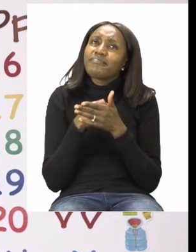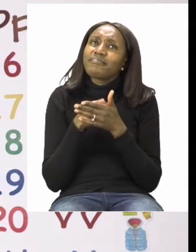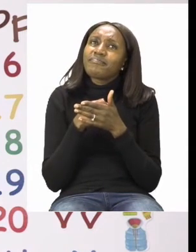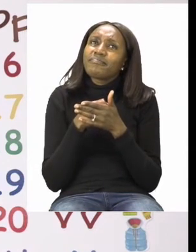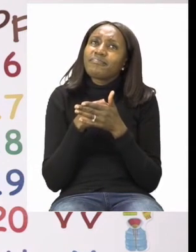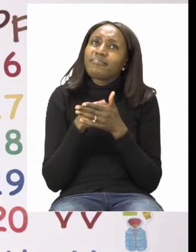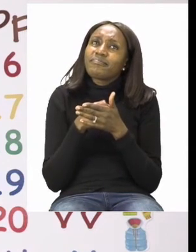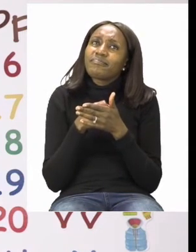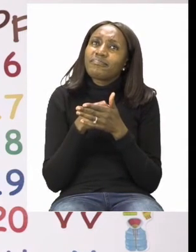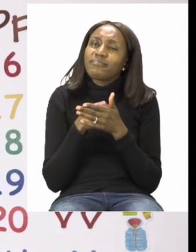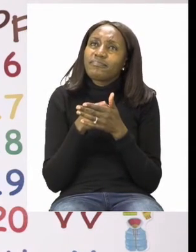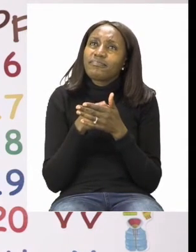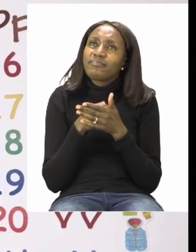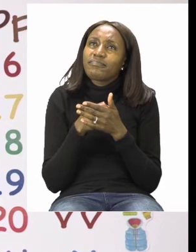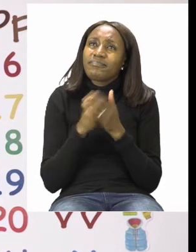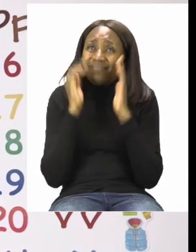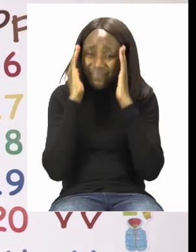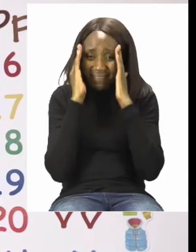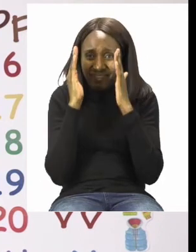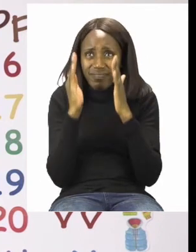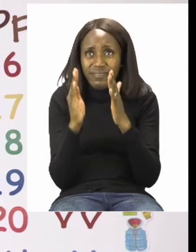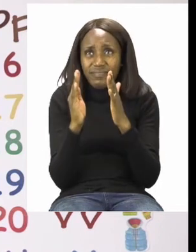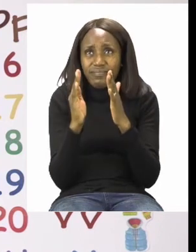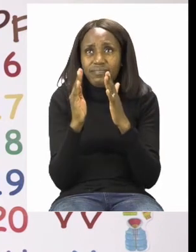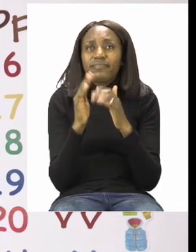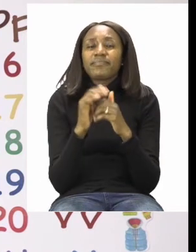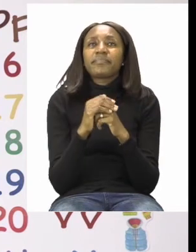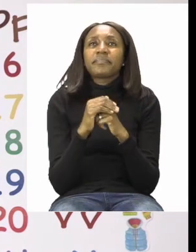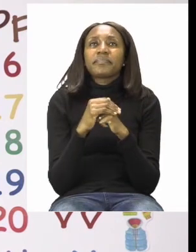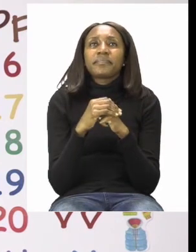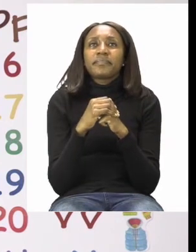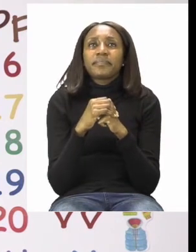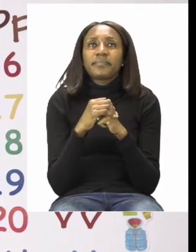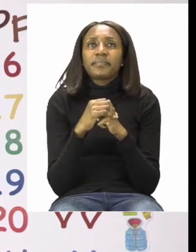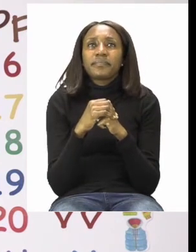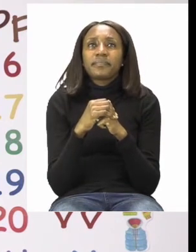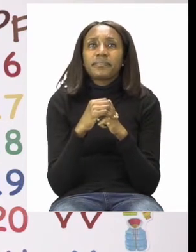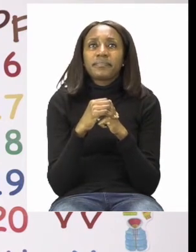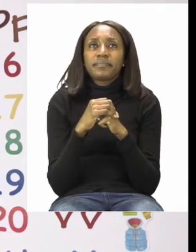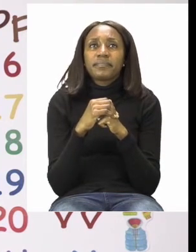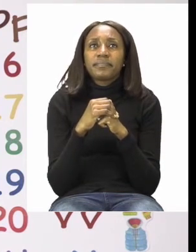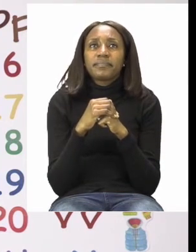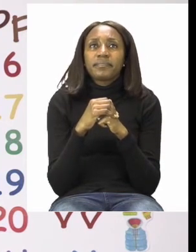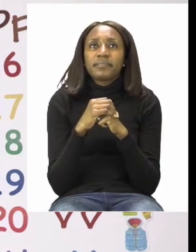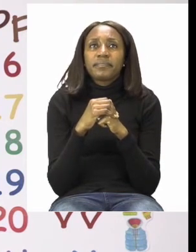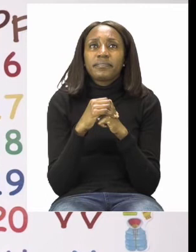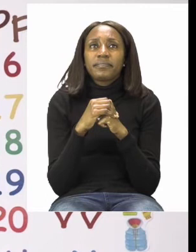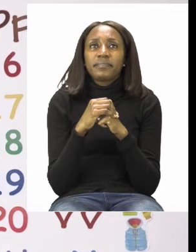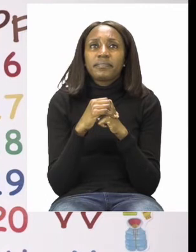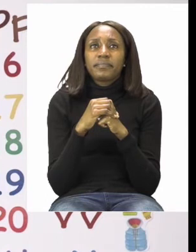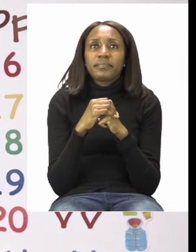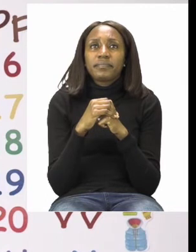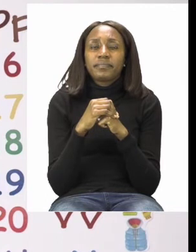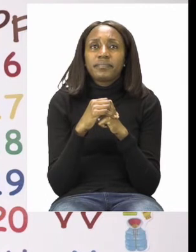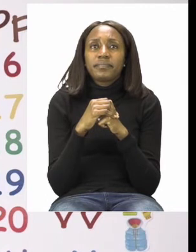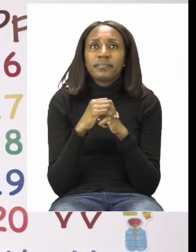them round, but follow the trace line. So let's begin together. Let me change my